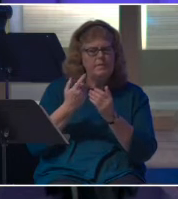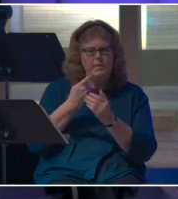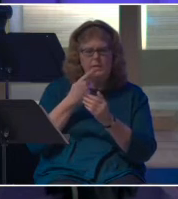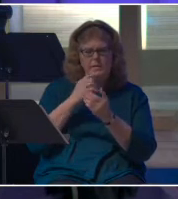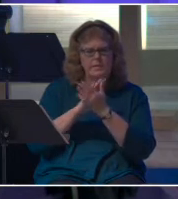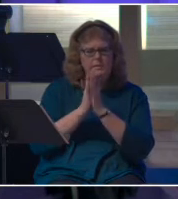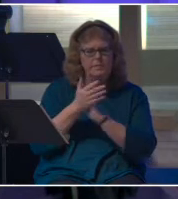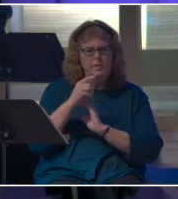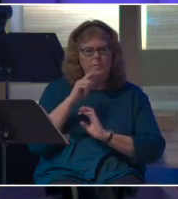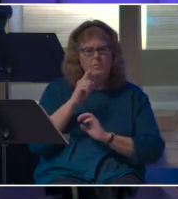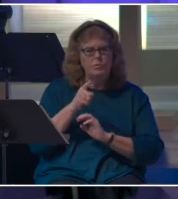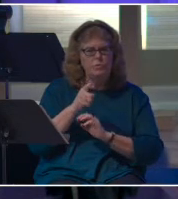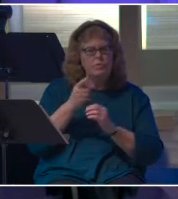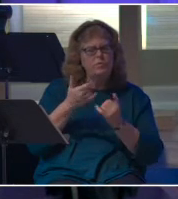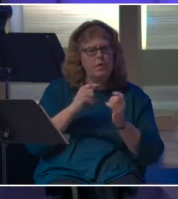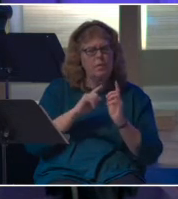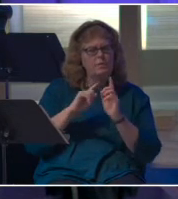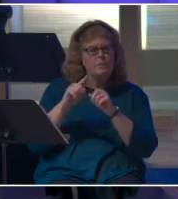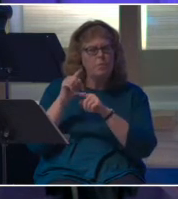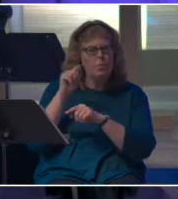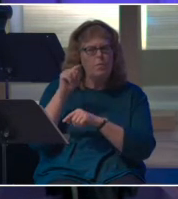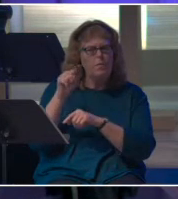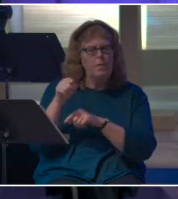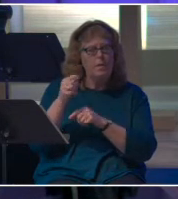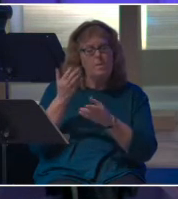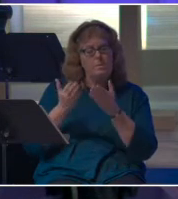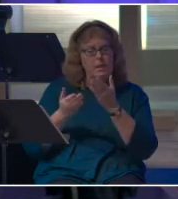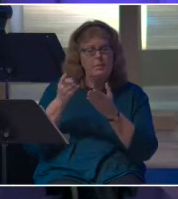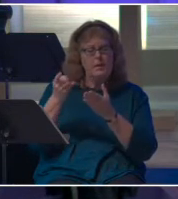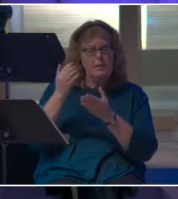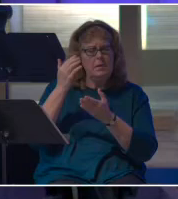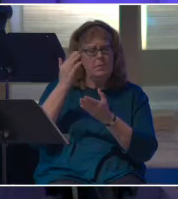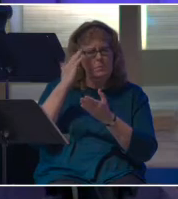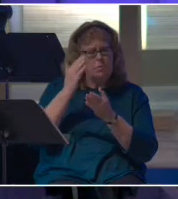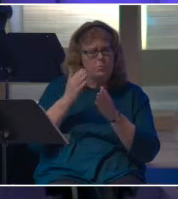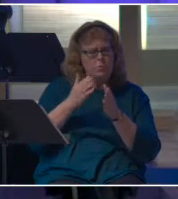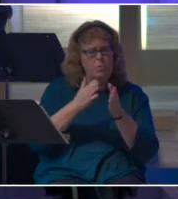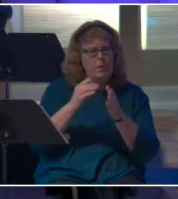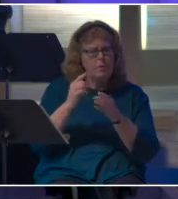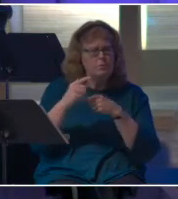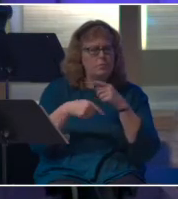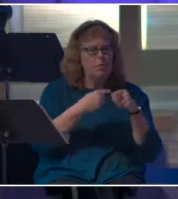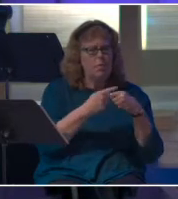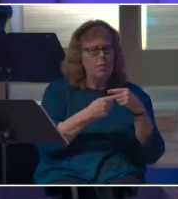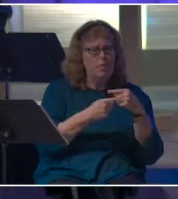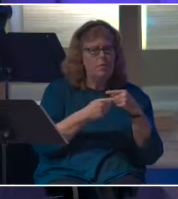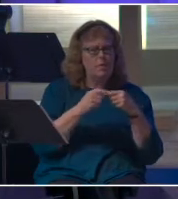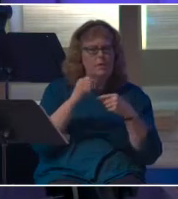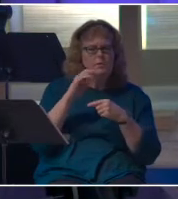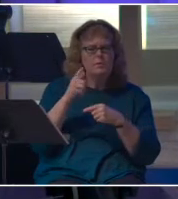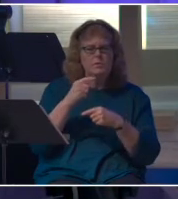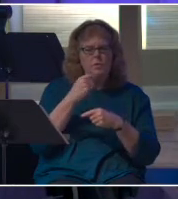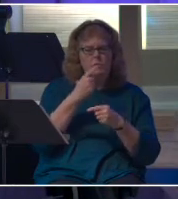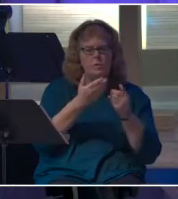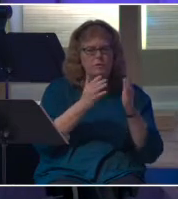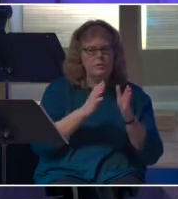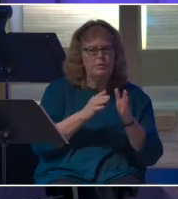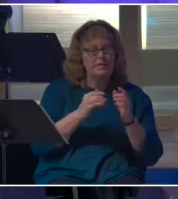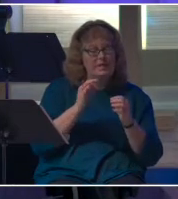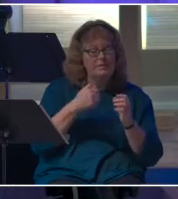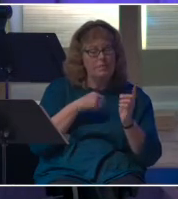true. So now let us go there. Perhaps he can tell us the way we should go." Well, then Saul said to his servant, "But if we